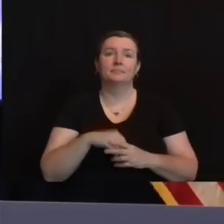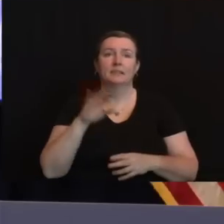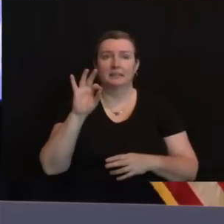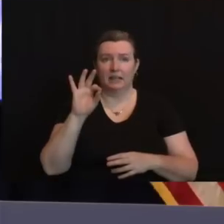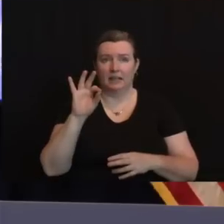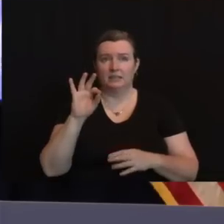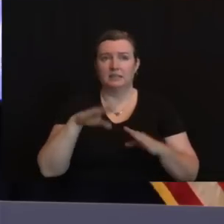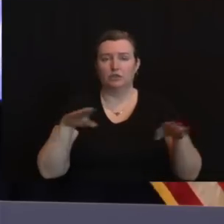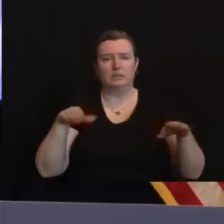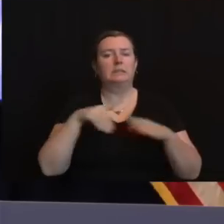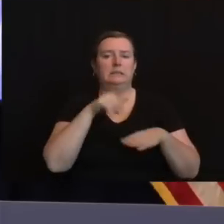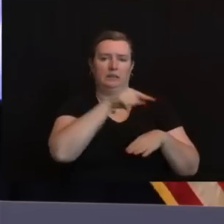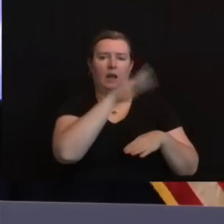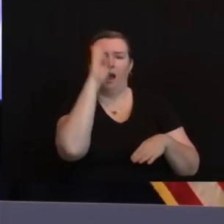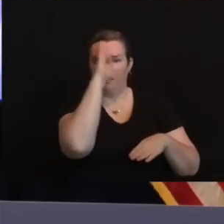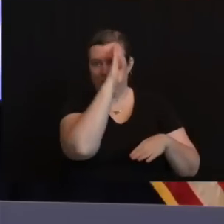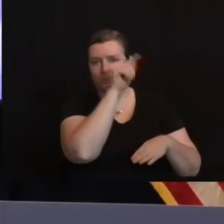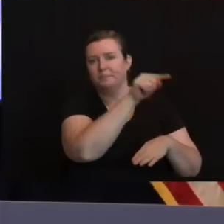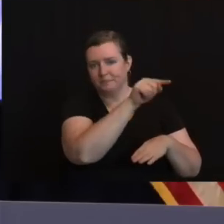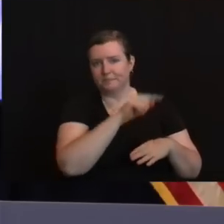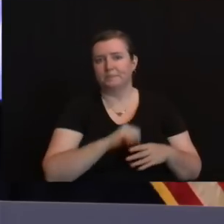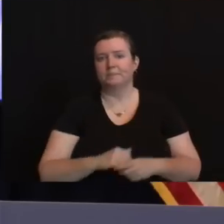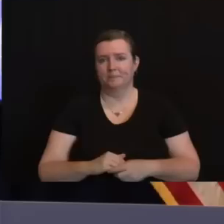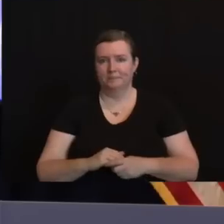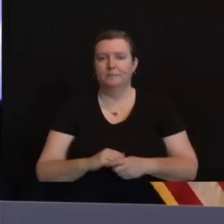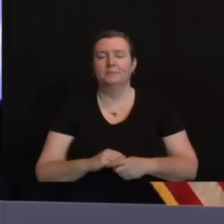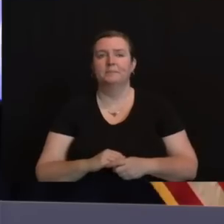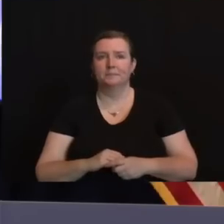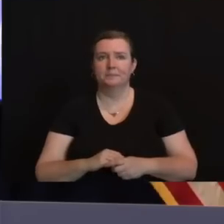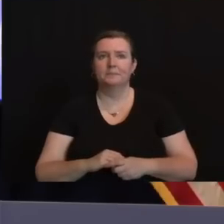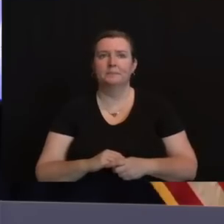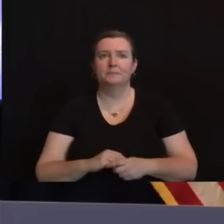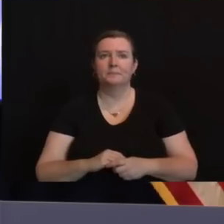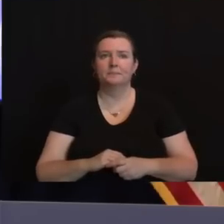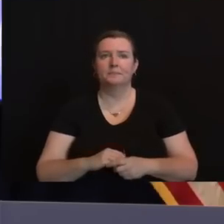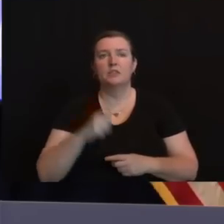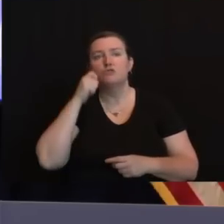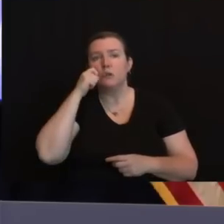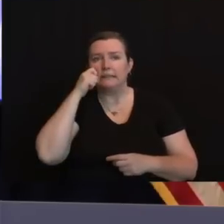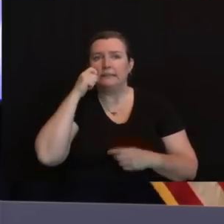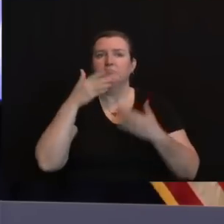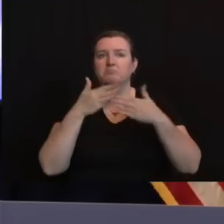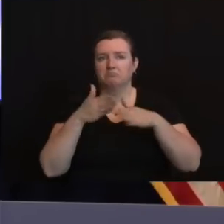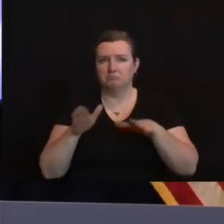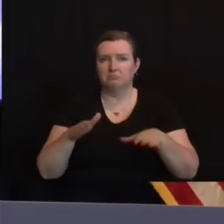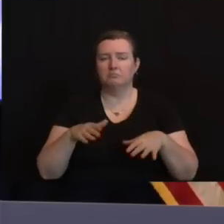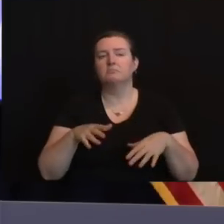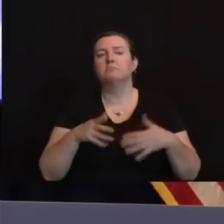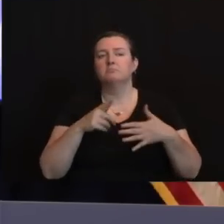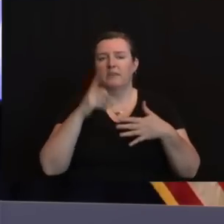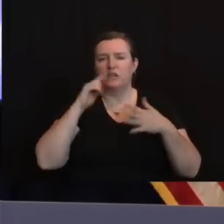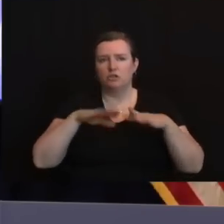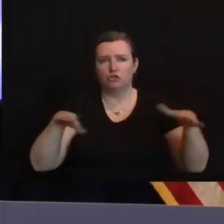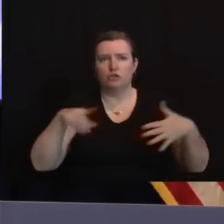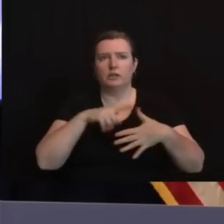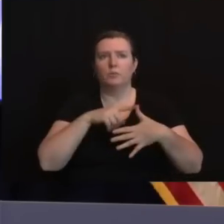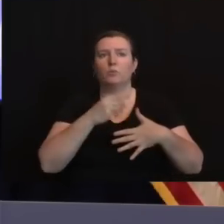are currently hospitalized. The breakdown of race and ethnicity of these cases is